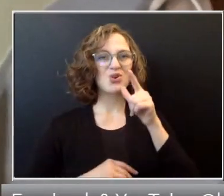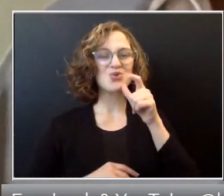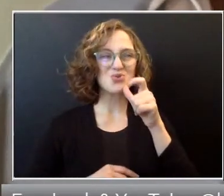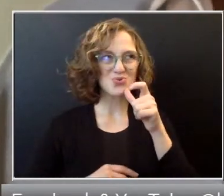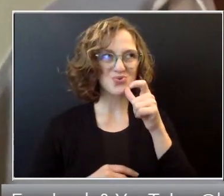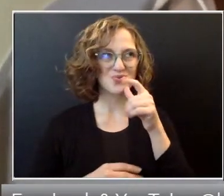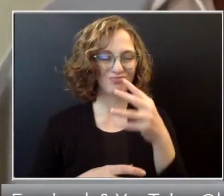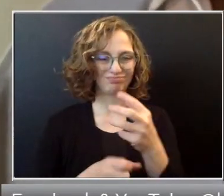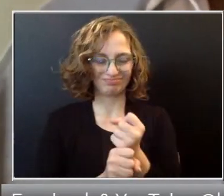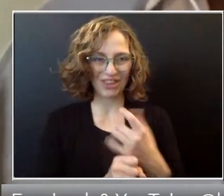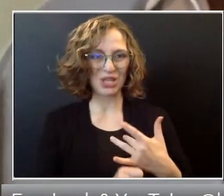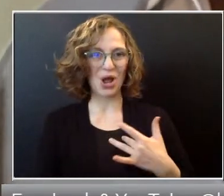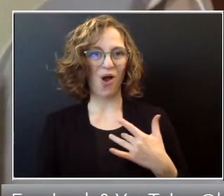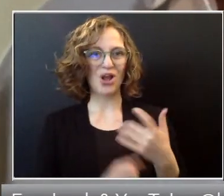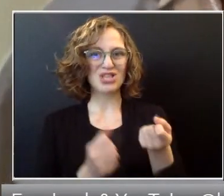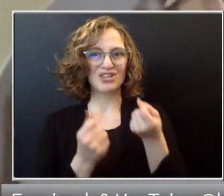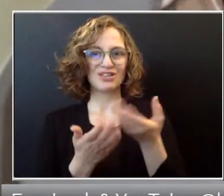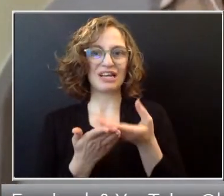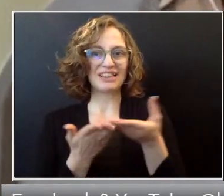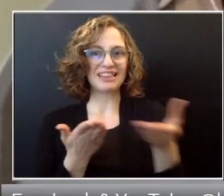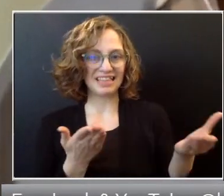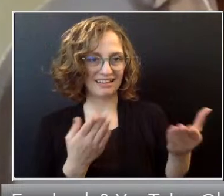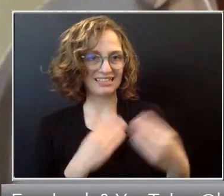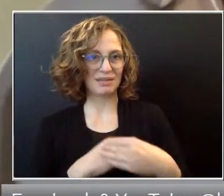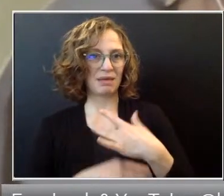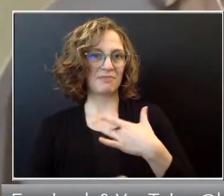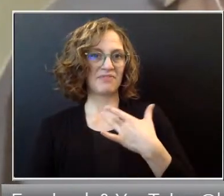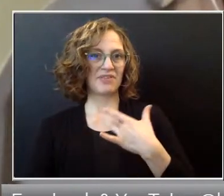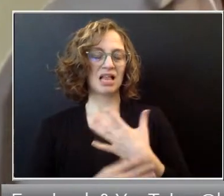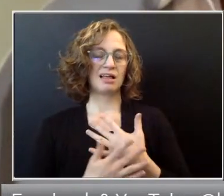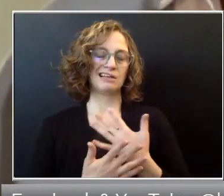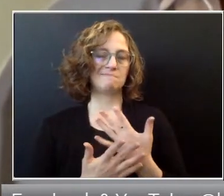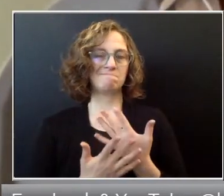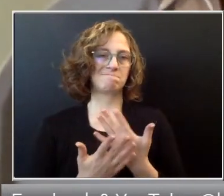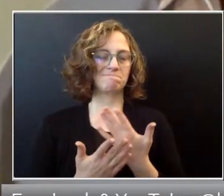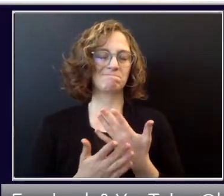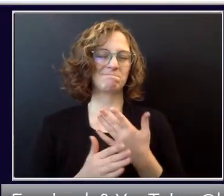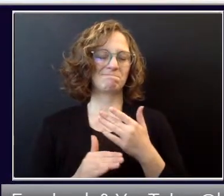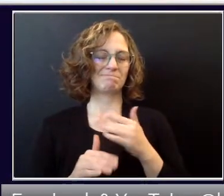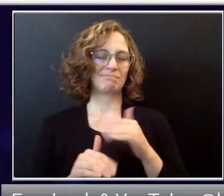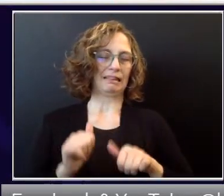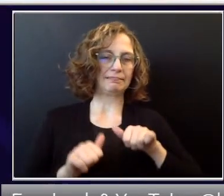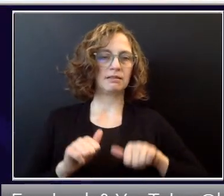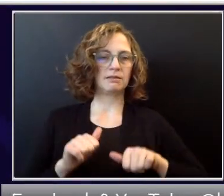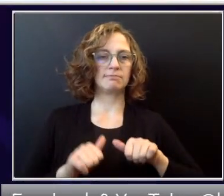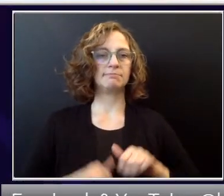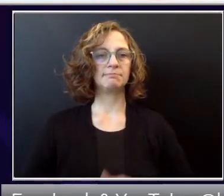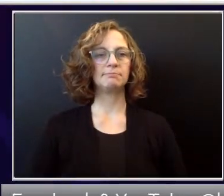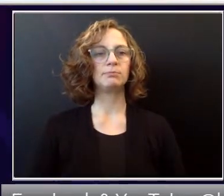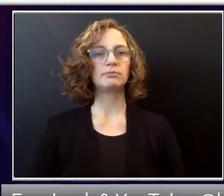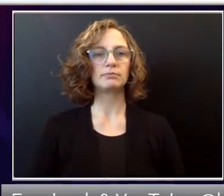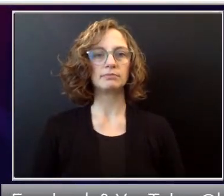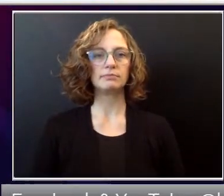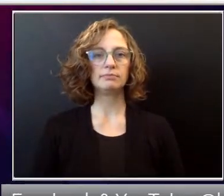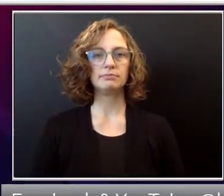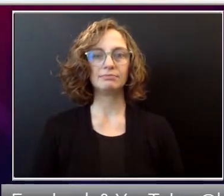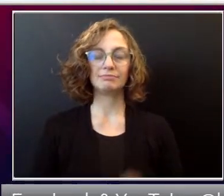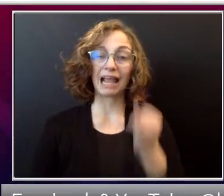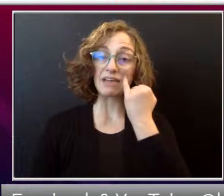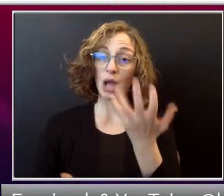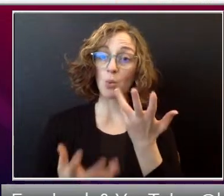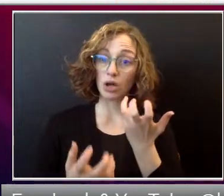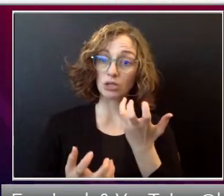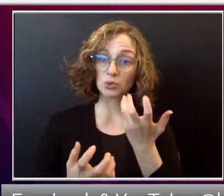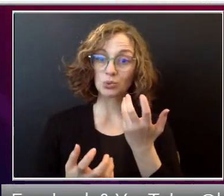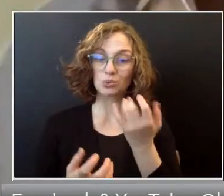that makes me feel, I don't know how I feel about that, honestly. Well, if I really want to, or if I